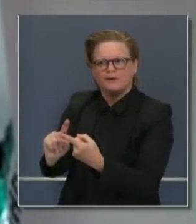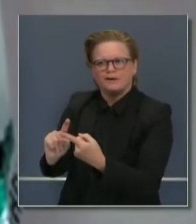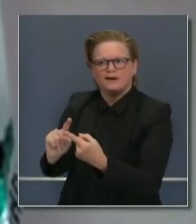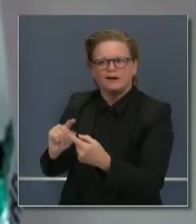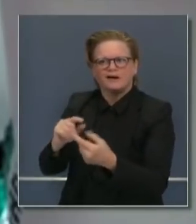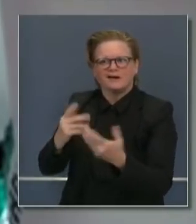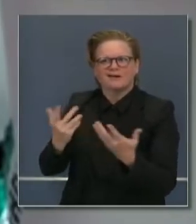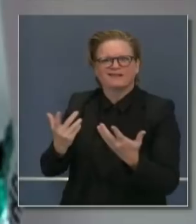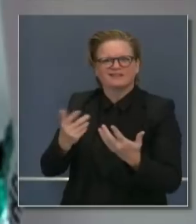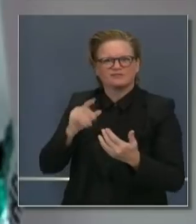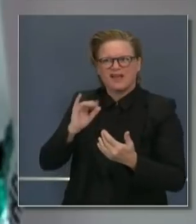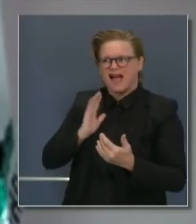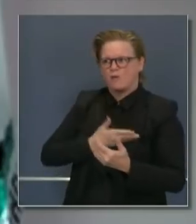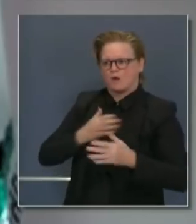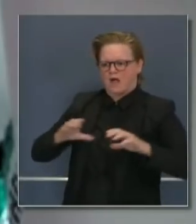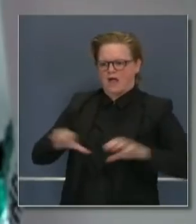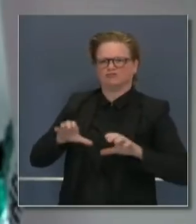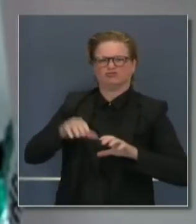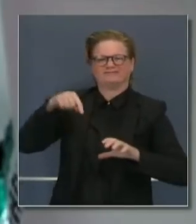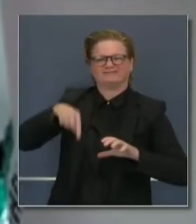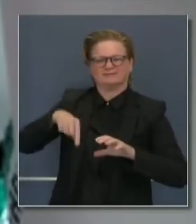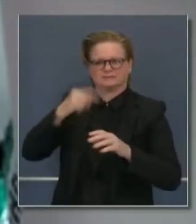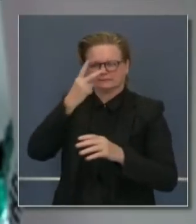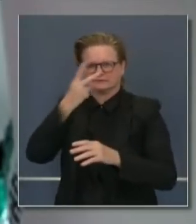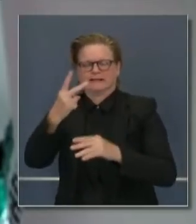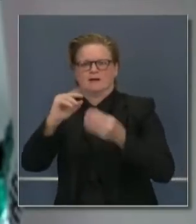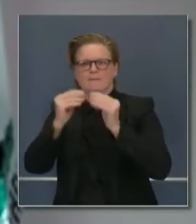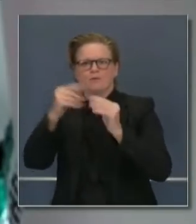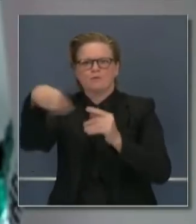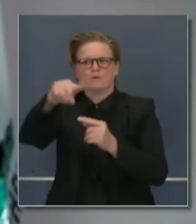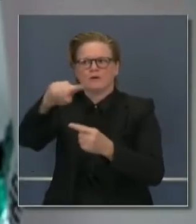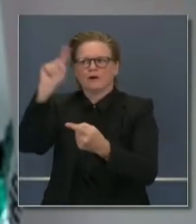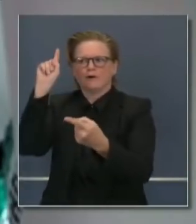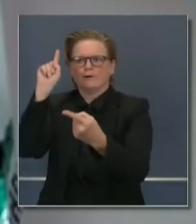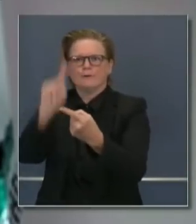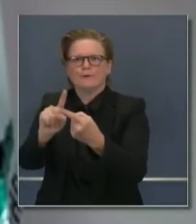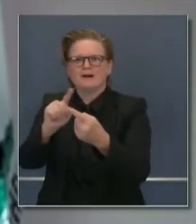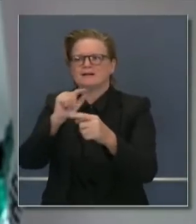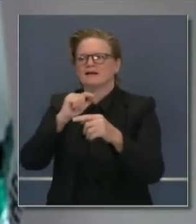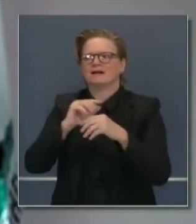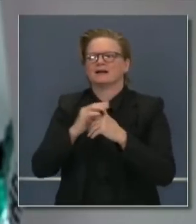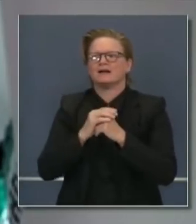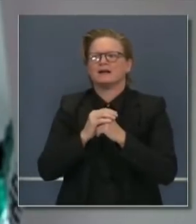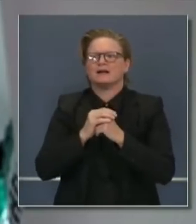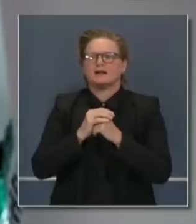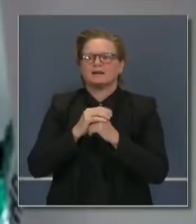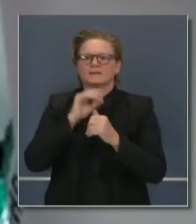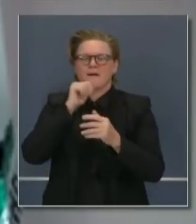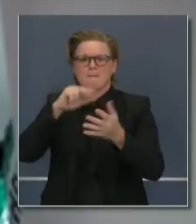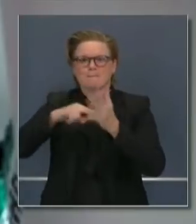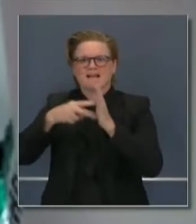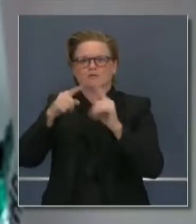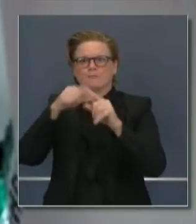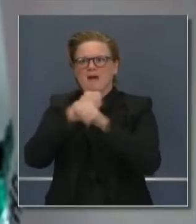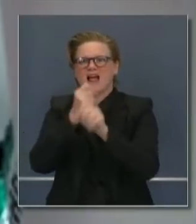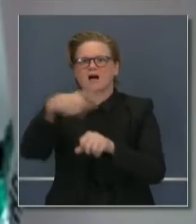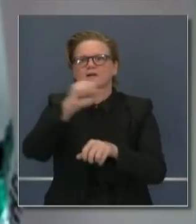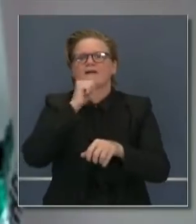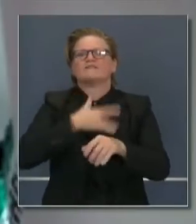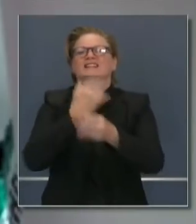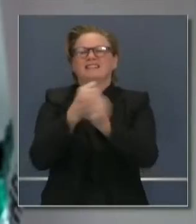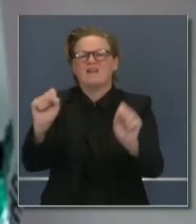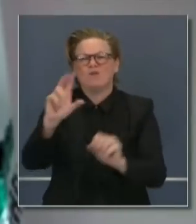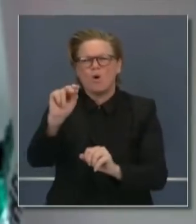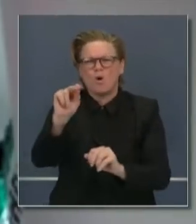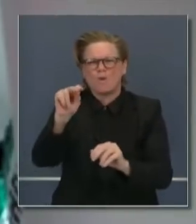about over the last many months, but with nearly 4 times the rate of transmission going on in our state